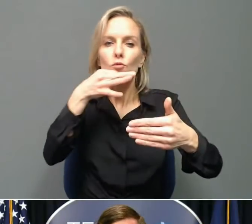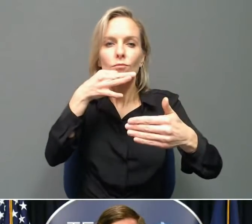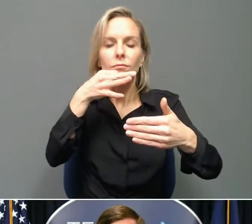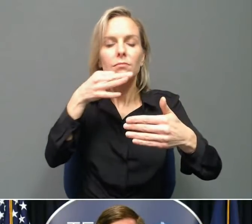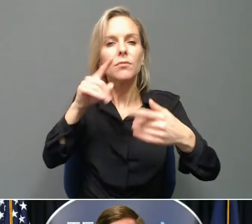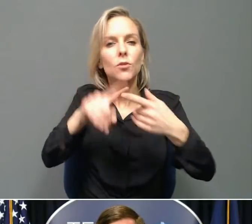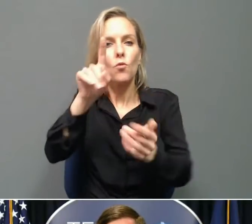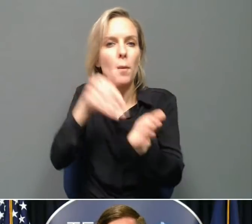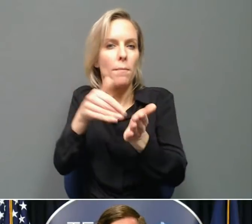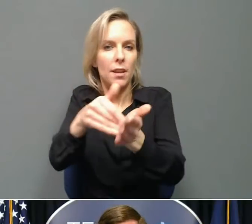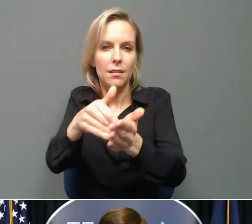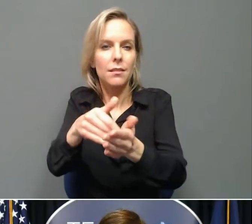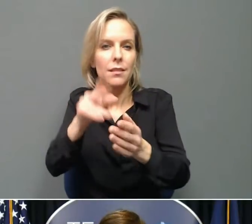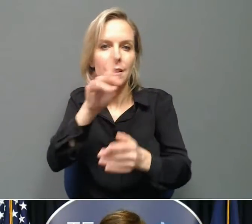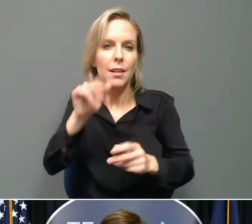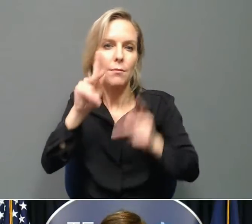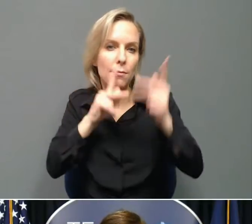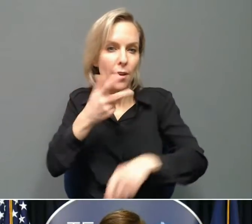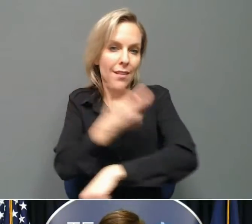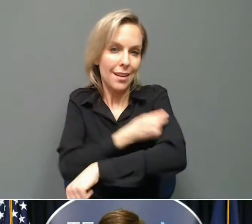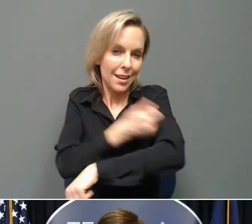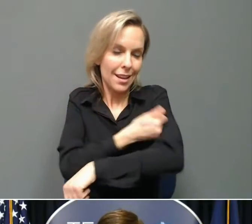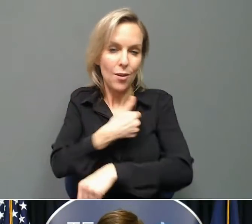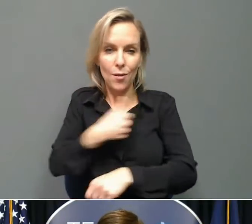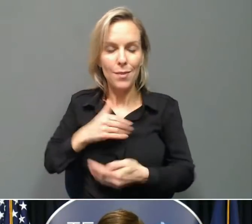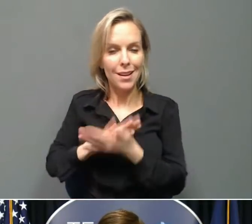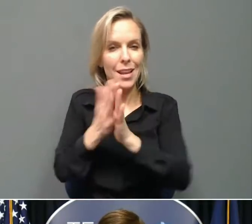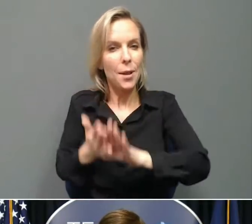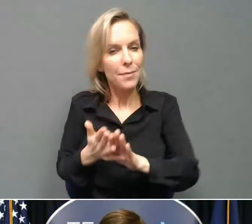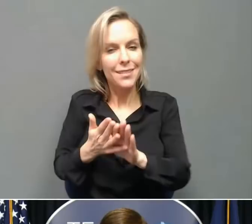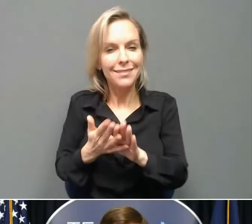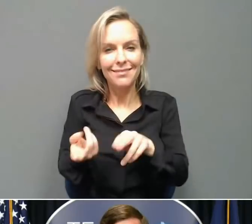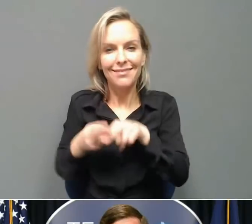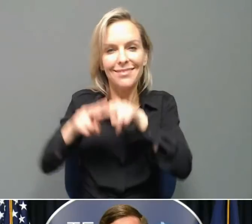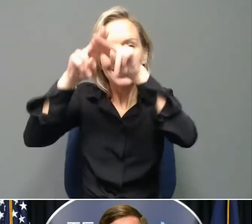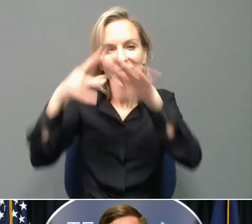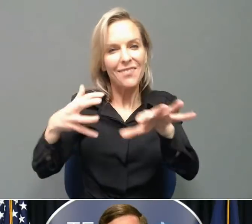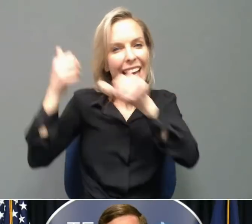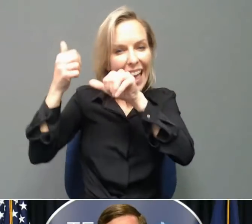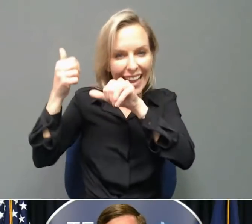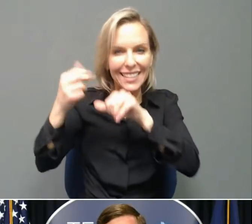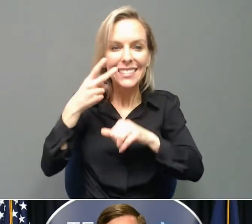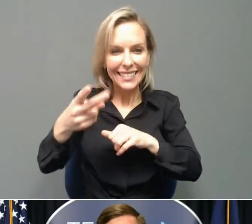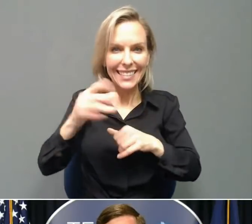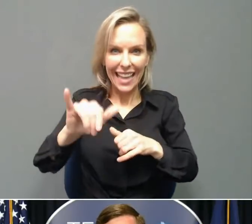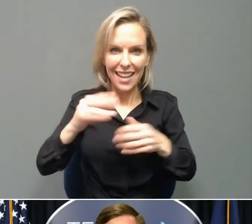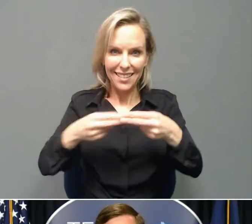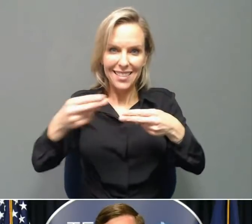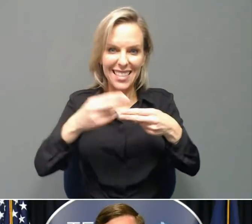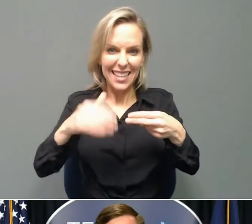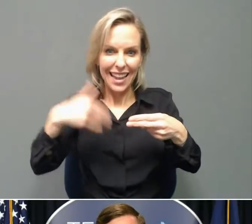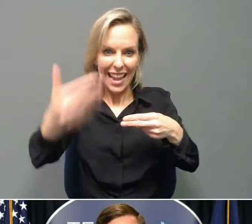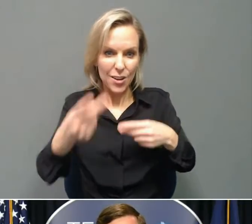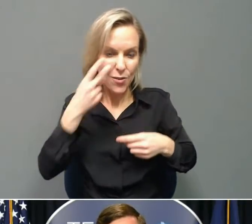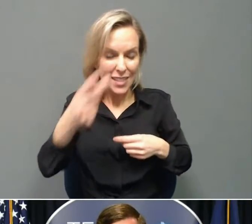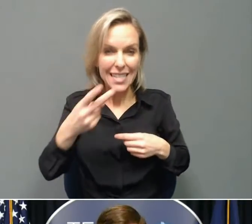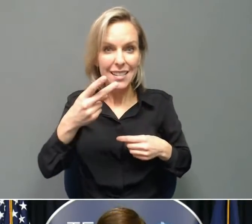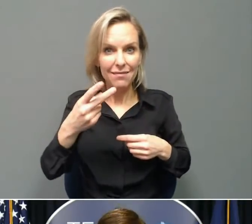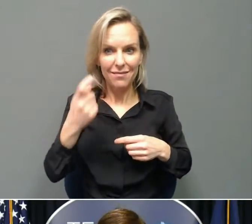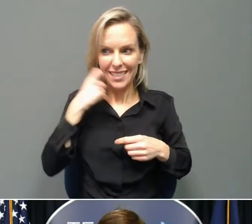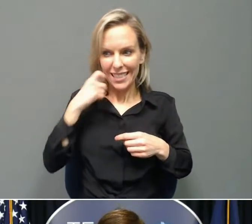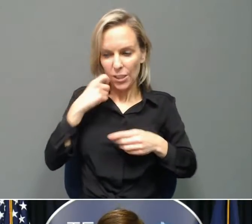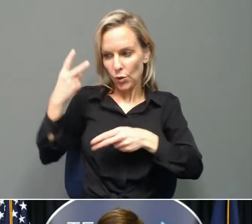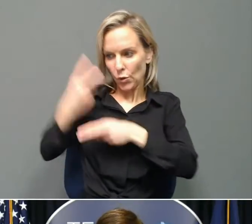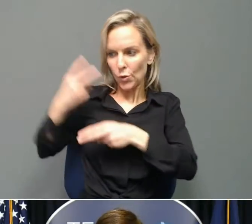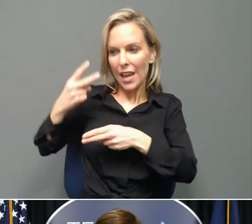And we're getting faster and faster. If we look at Table 2, really just over the last 2 days, because that's how long we've had